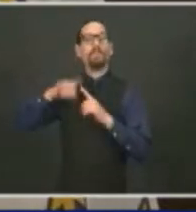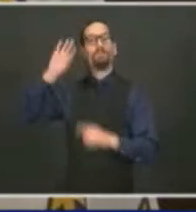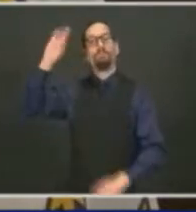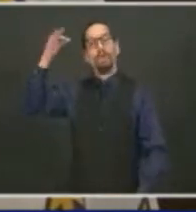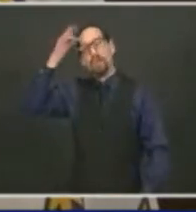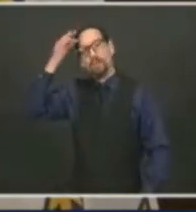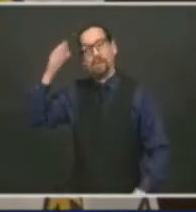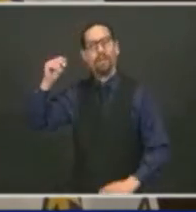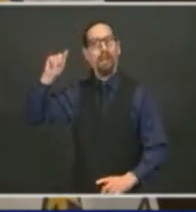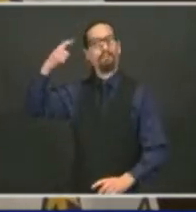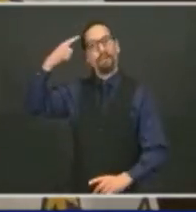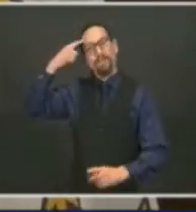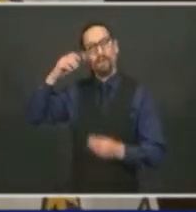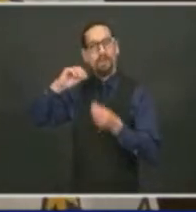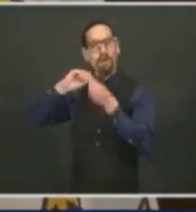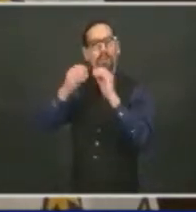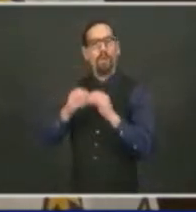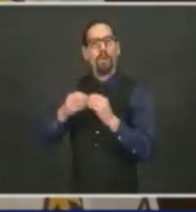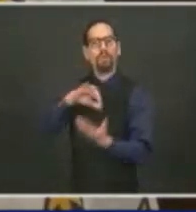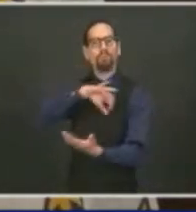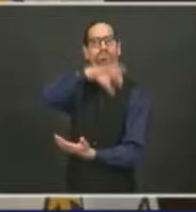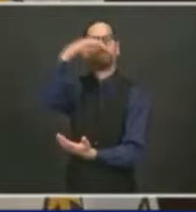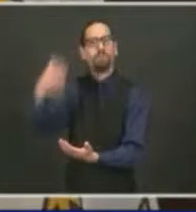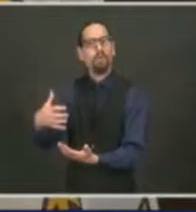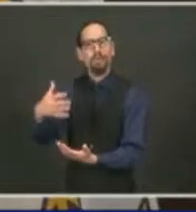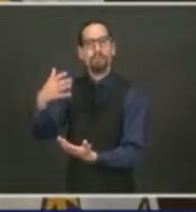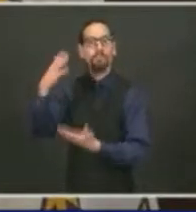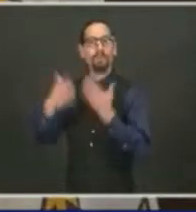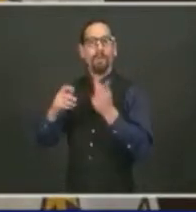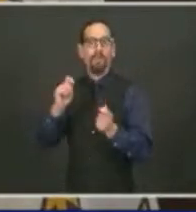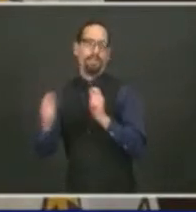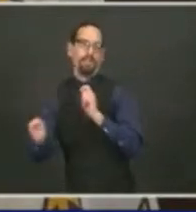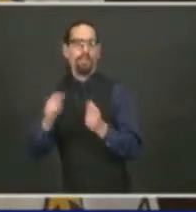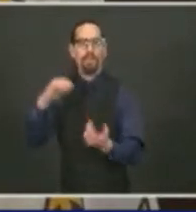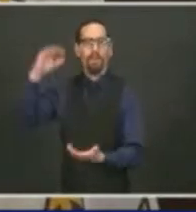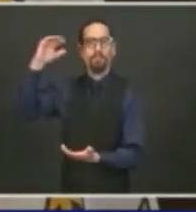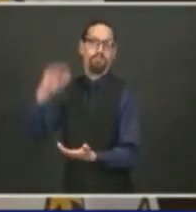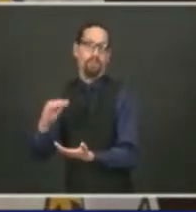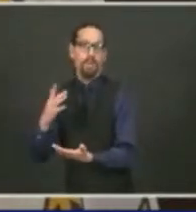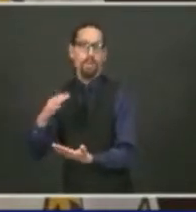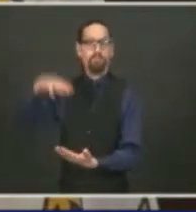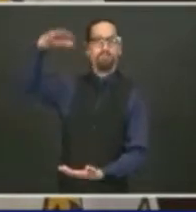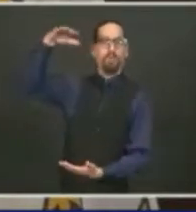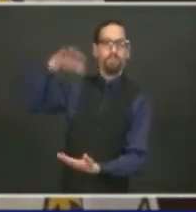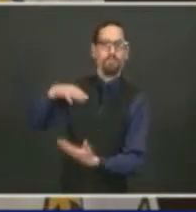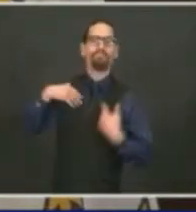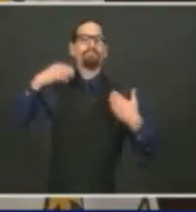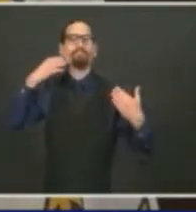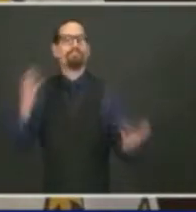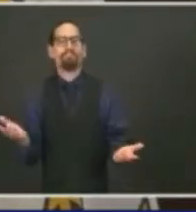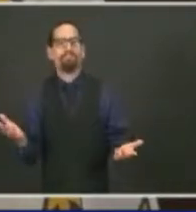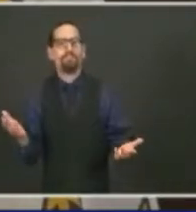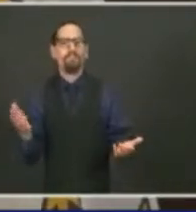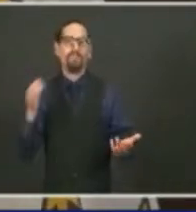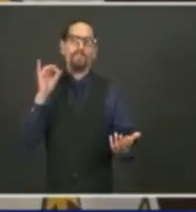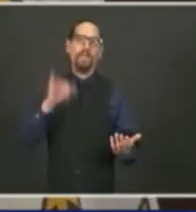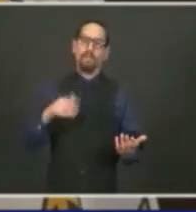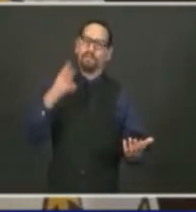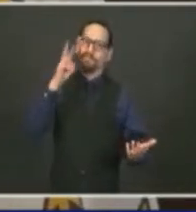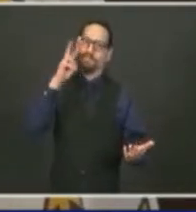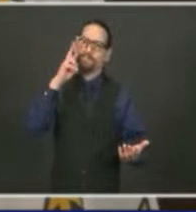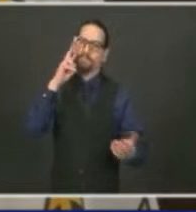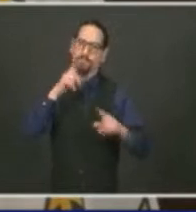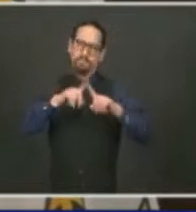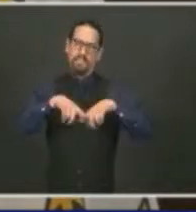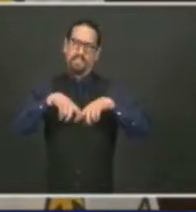factors that are rapidly evolving, and we again thank everyone for their patience. A couple last points here. We've received a tremendous number